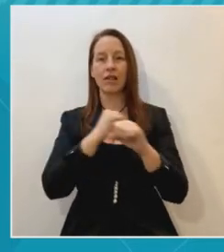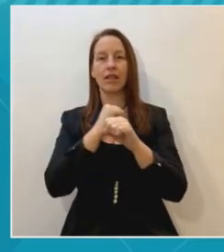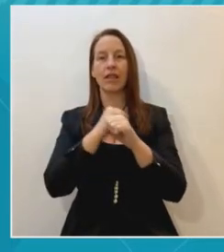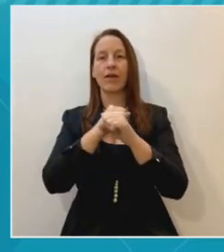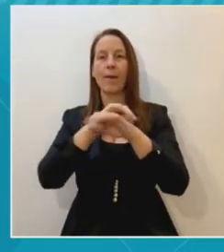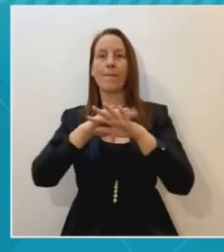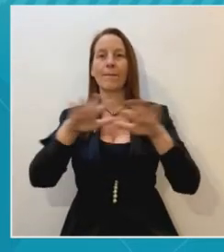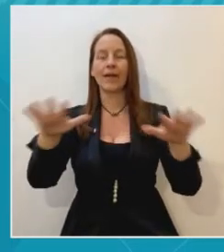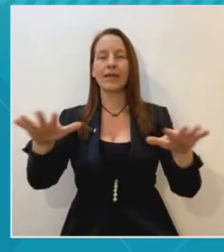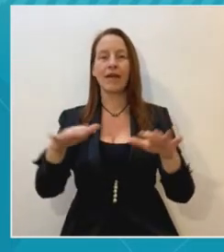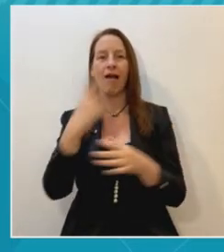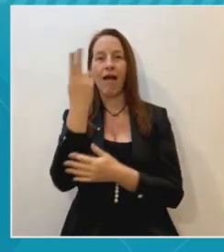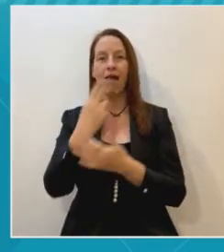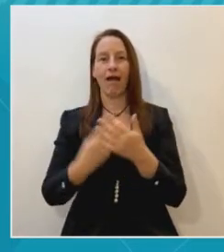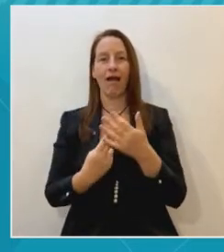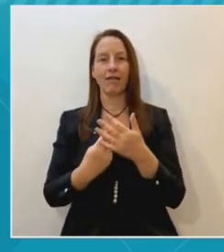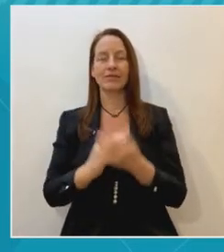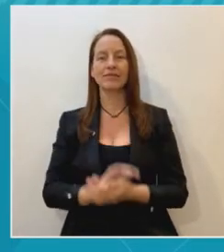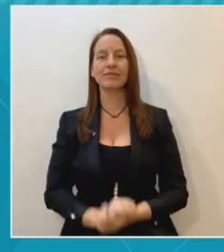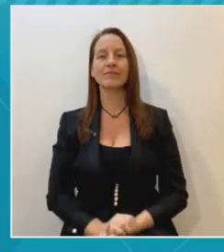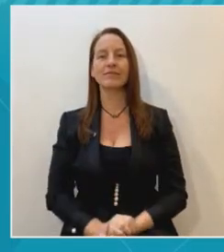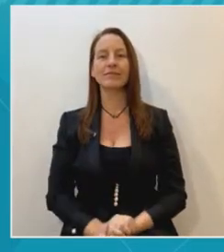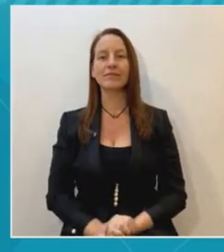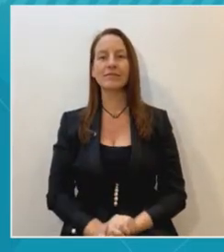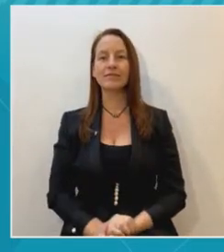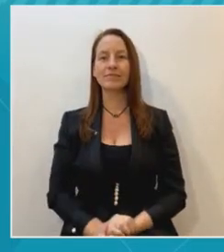Tamara Cantilio Urbanchik.